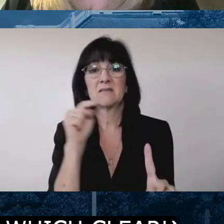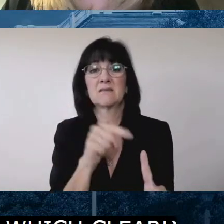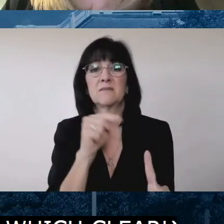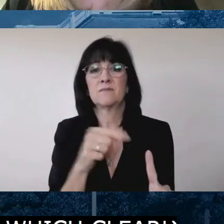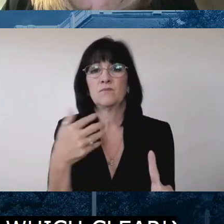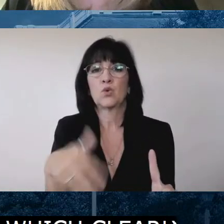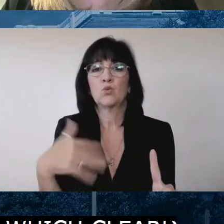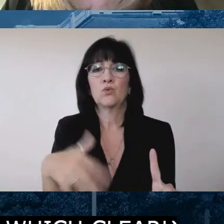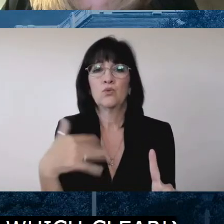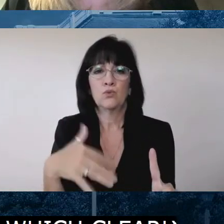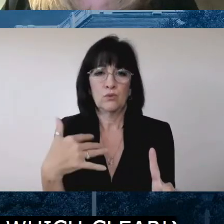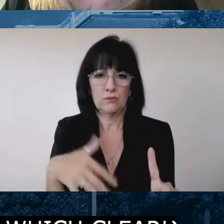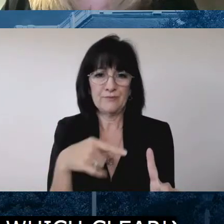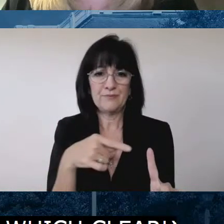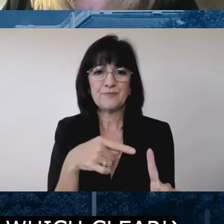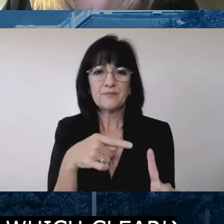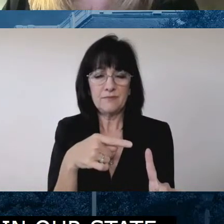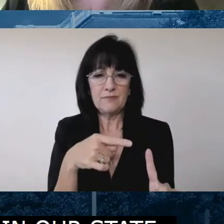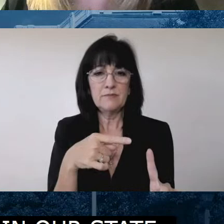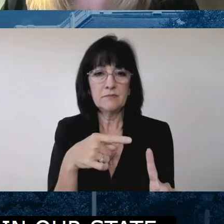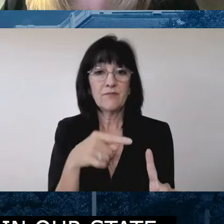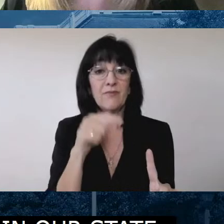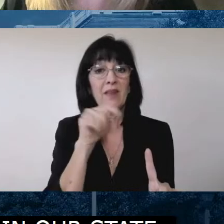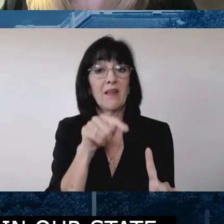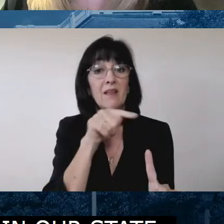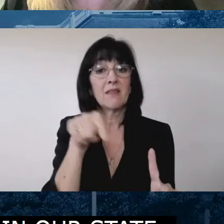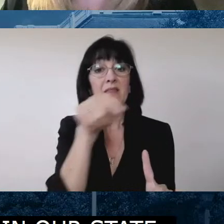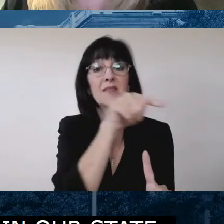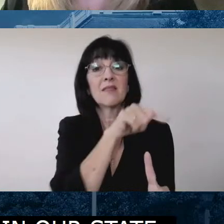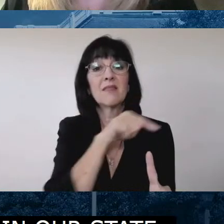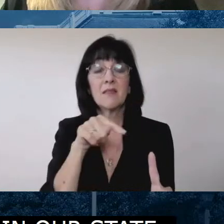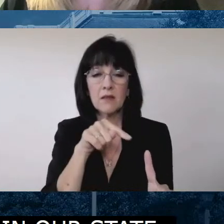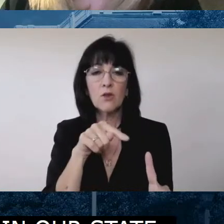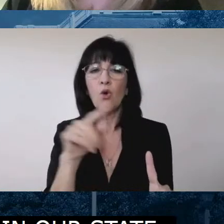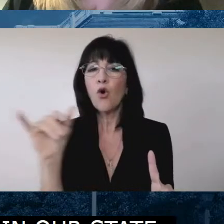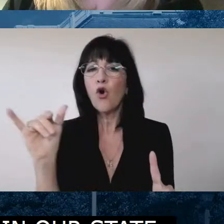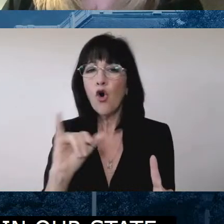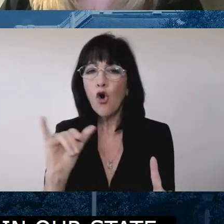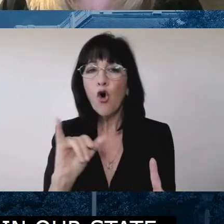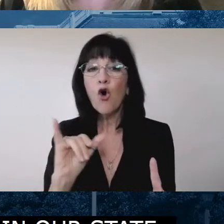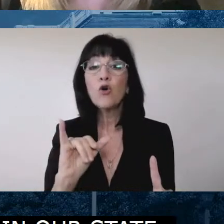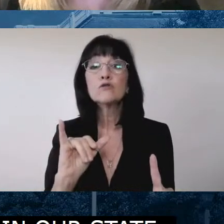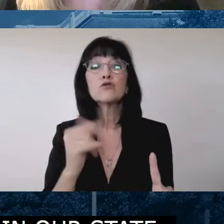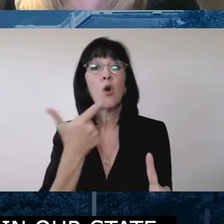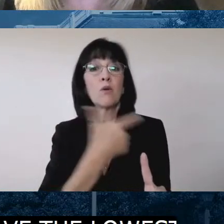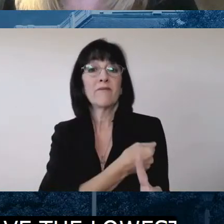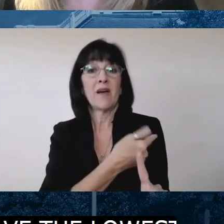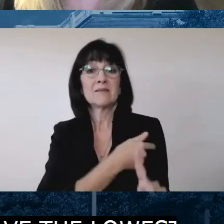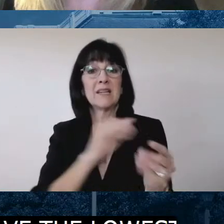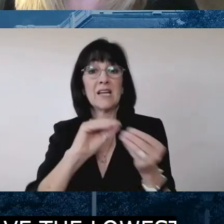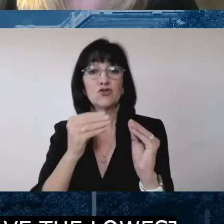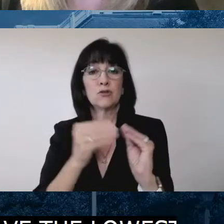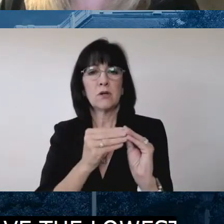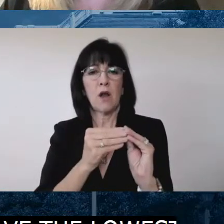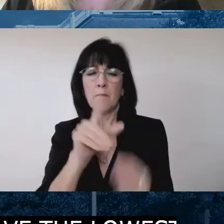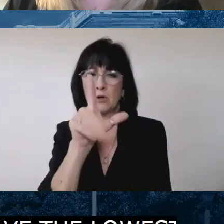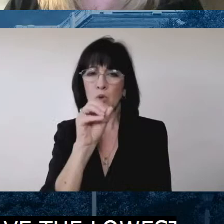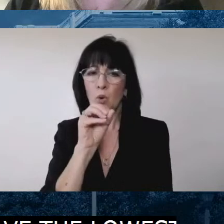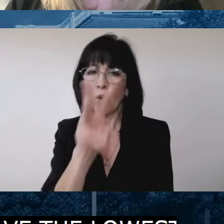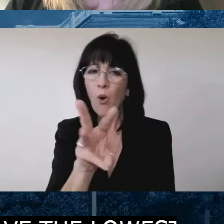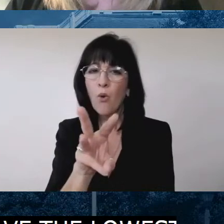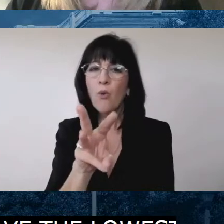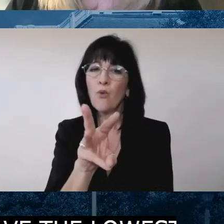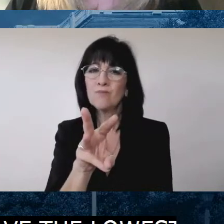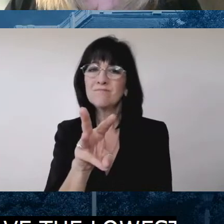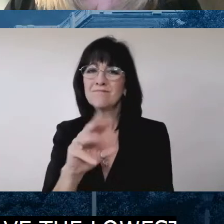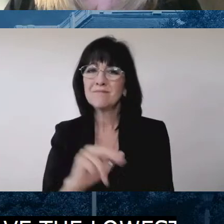is also the area of our state where we have the lowest vaccination rates. So we are keeping a very close eye